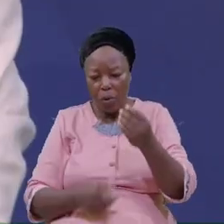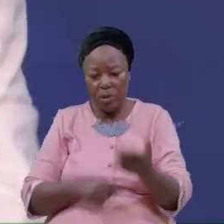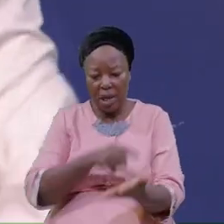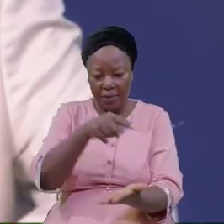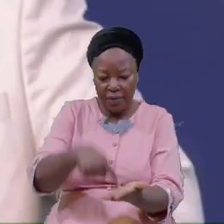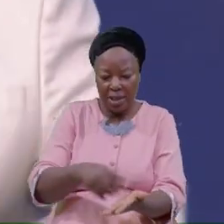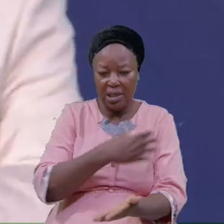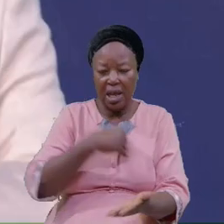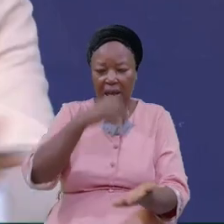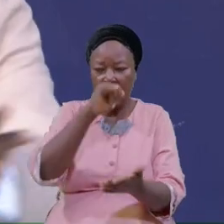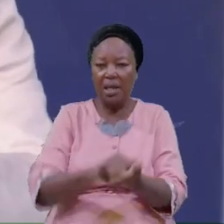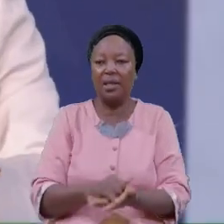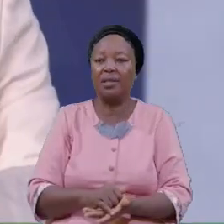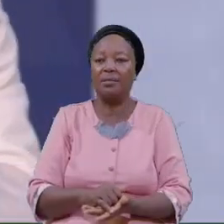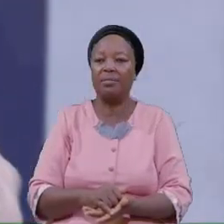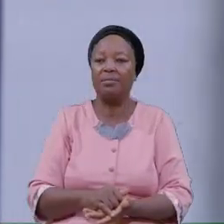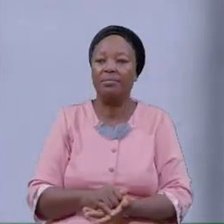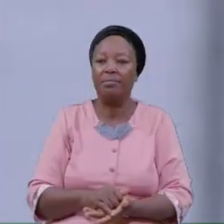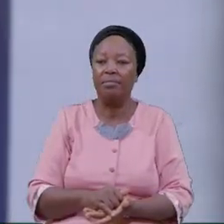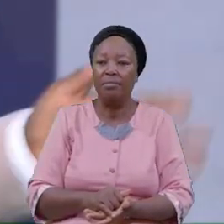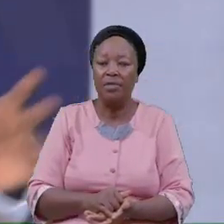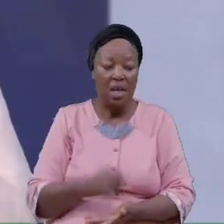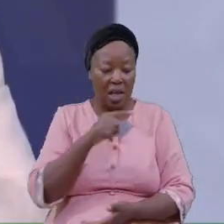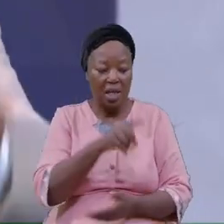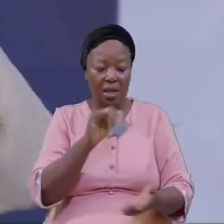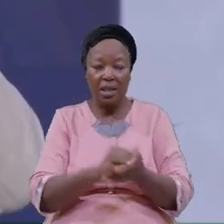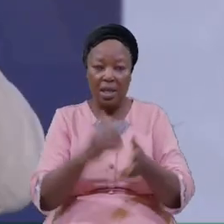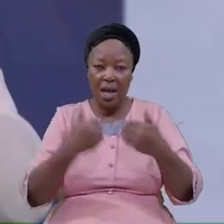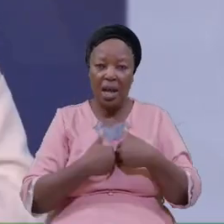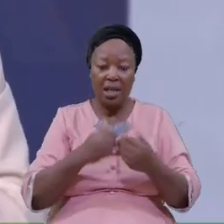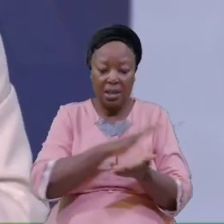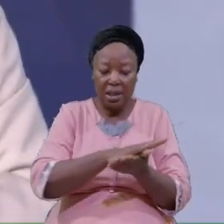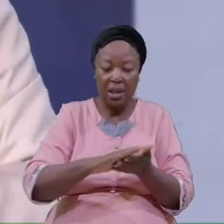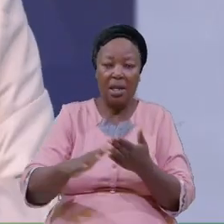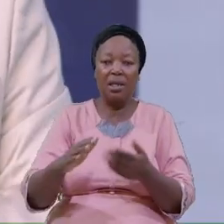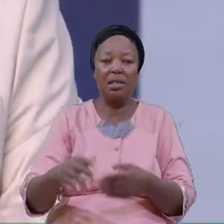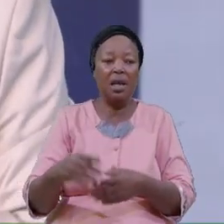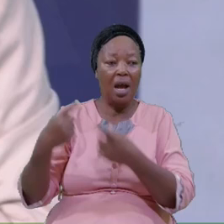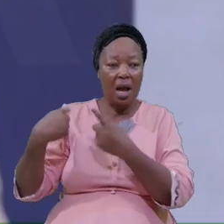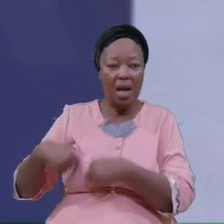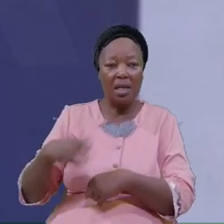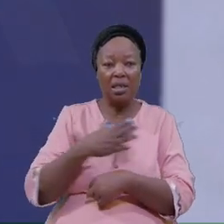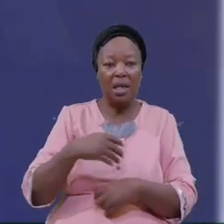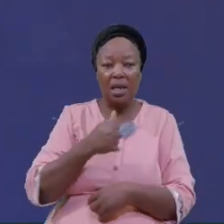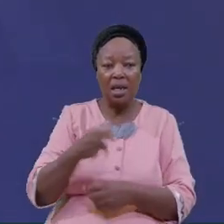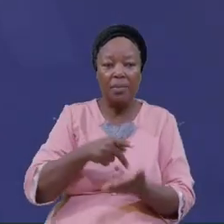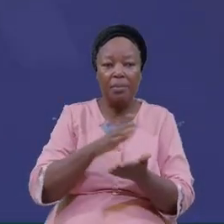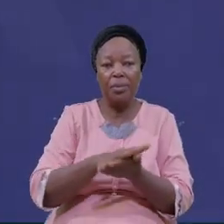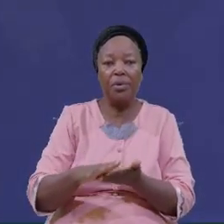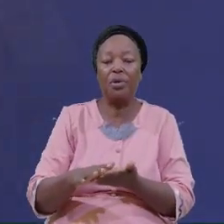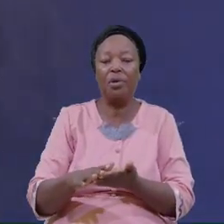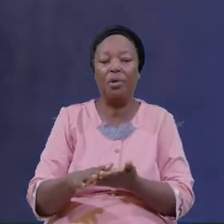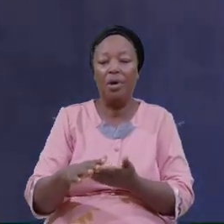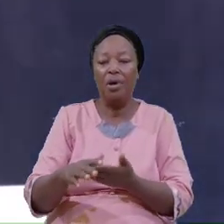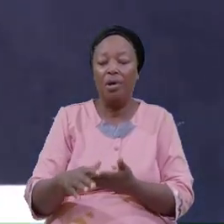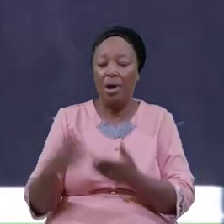deux, ceci et cela. He that has clean hands and a pure heart. Celui qui a les mains innocentes et le cœur